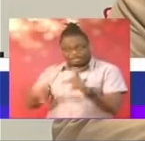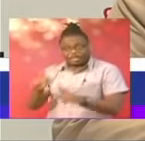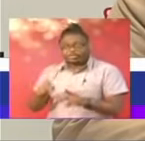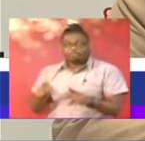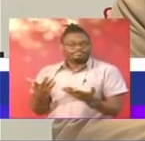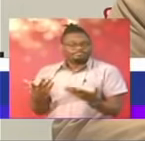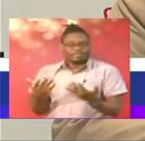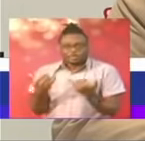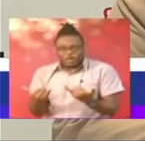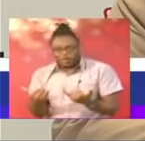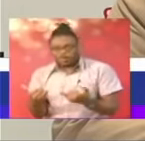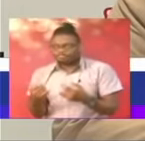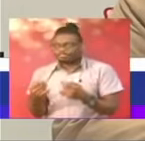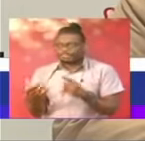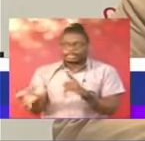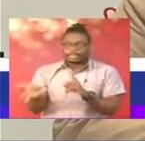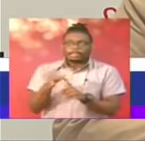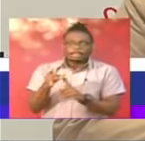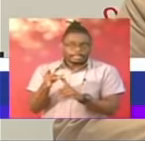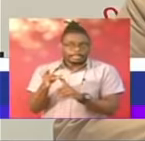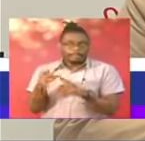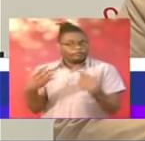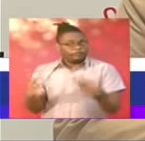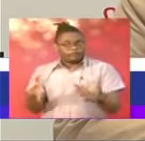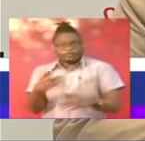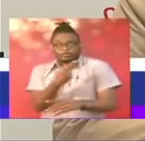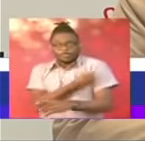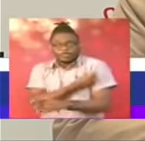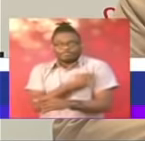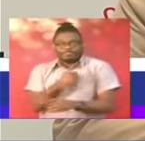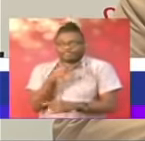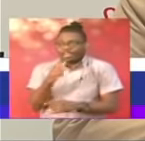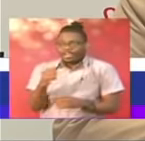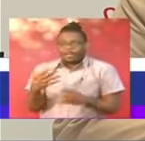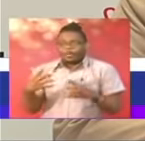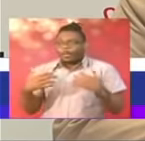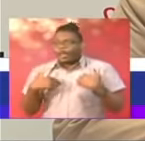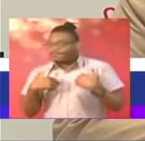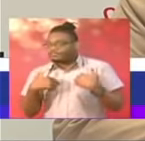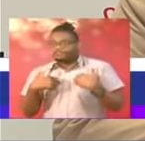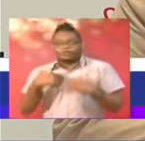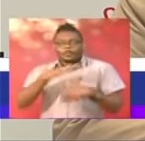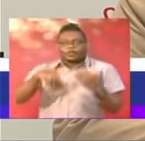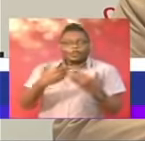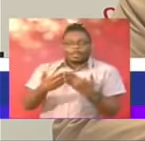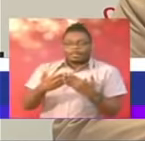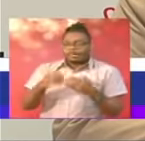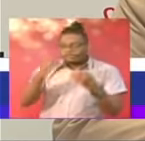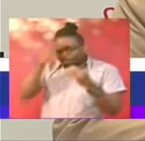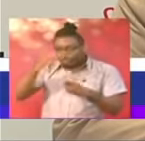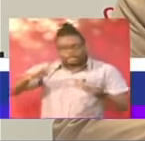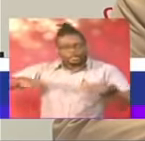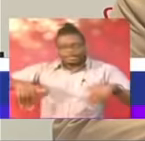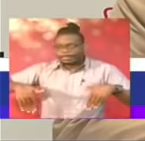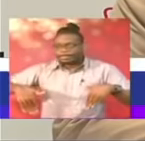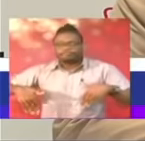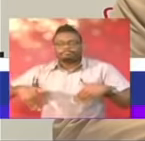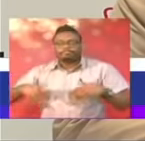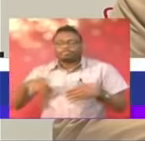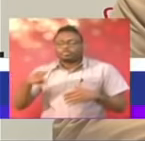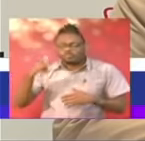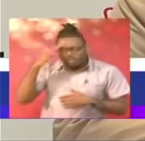who subsequently developed COVID-19. So we're not trying to track that per se, because what's more important is